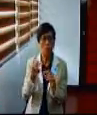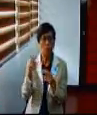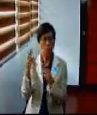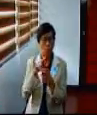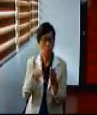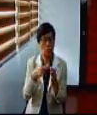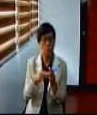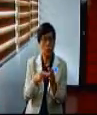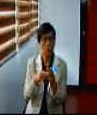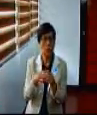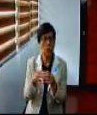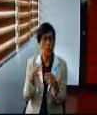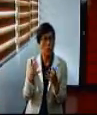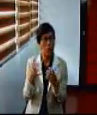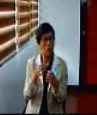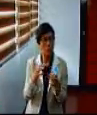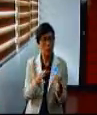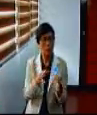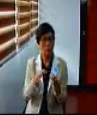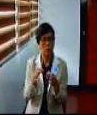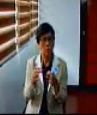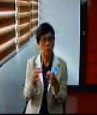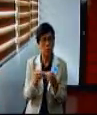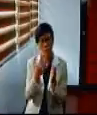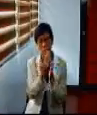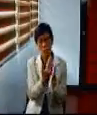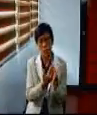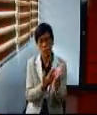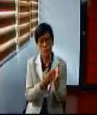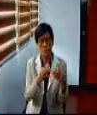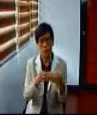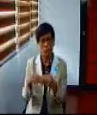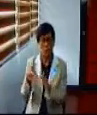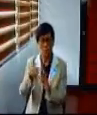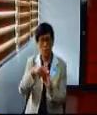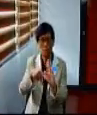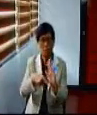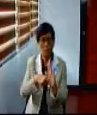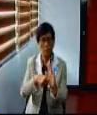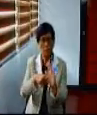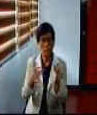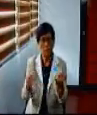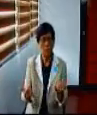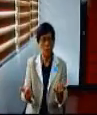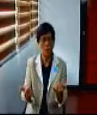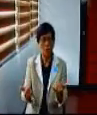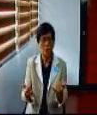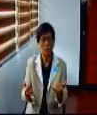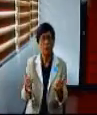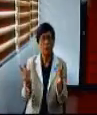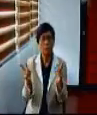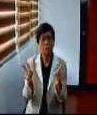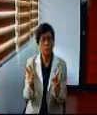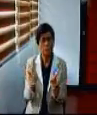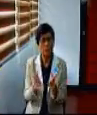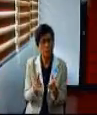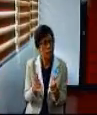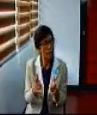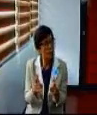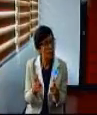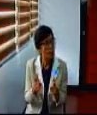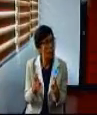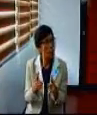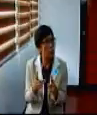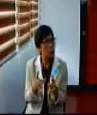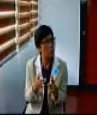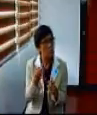more of the details of the guiding principles. Now, a little misunderstanding often is